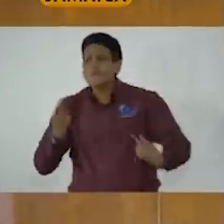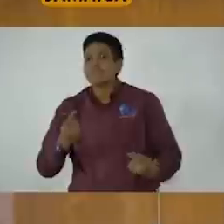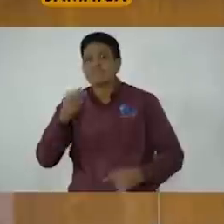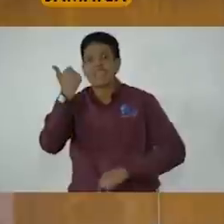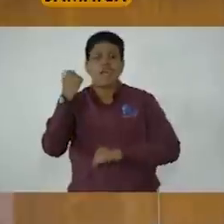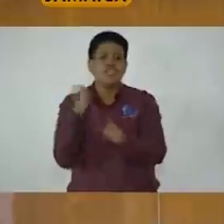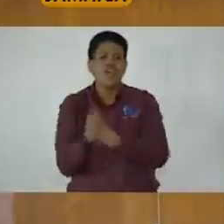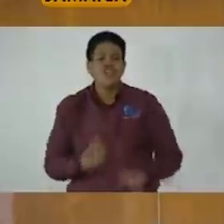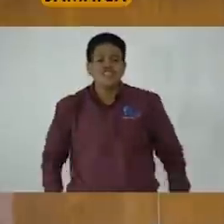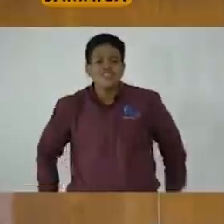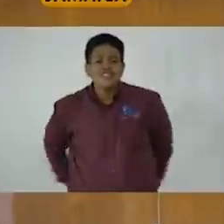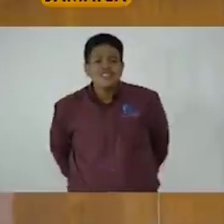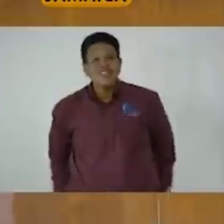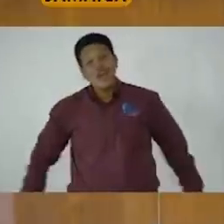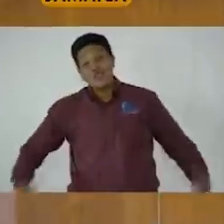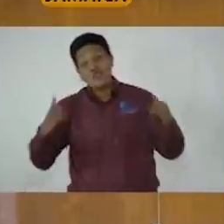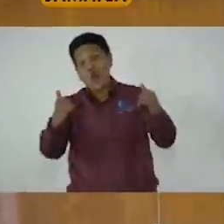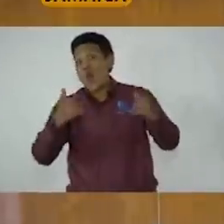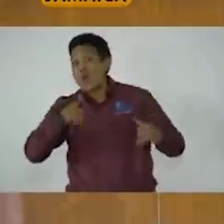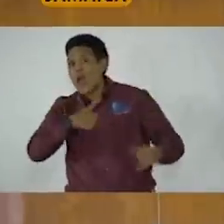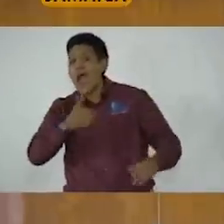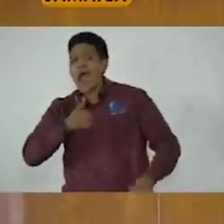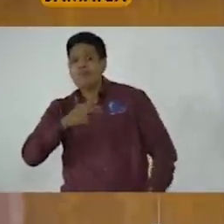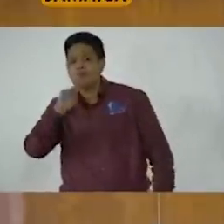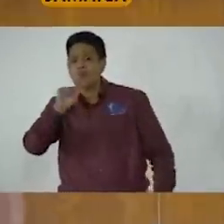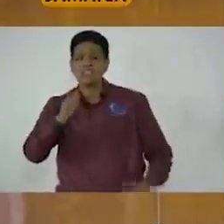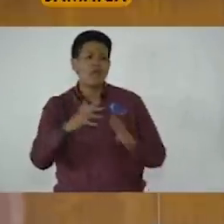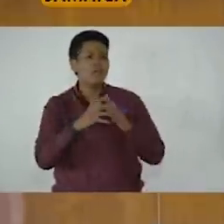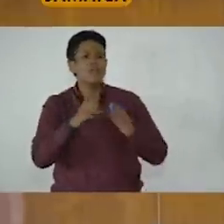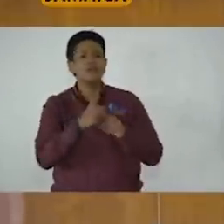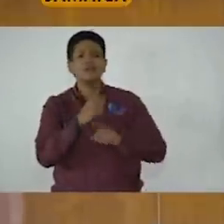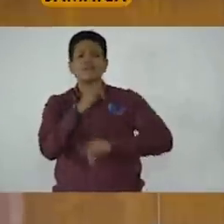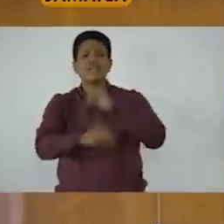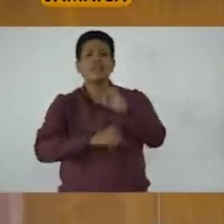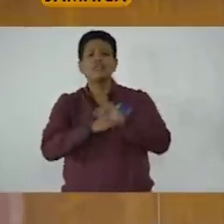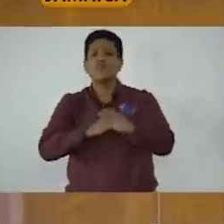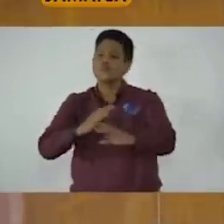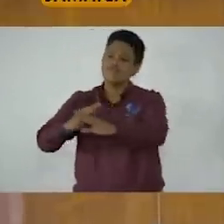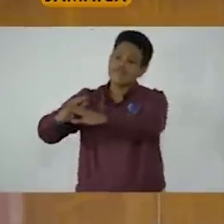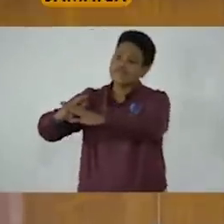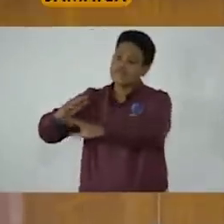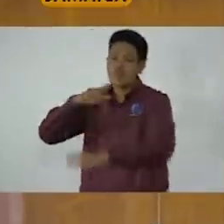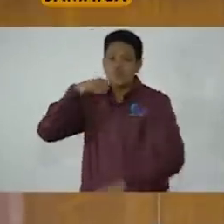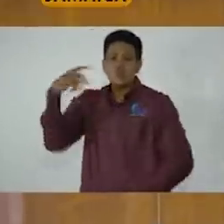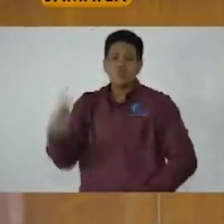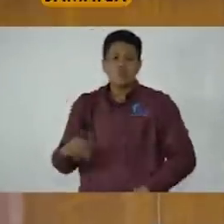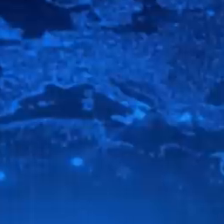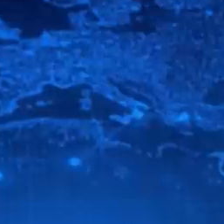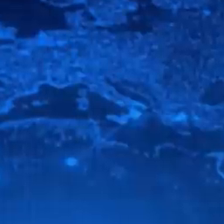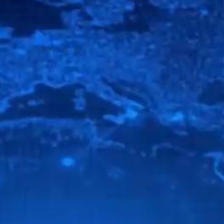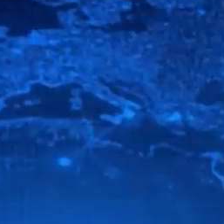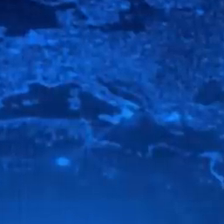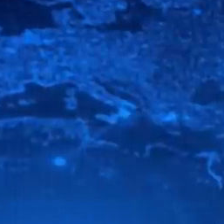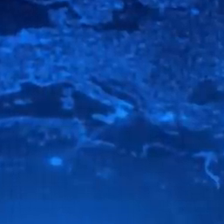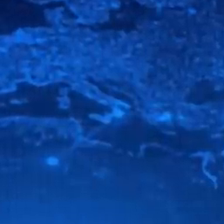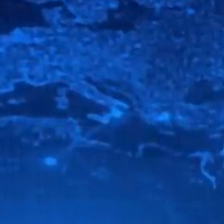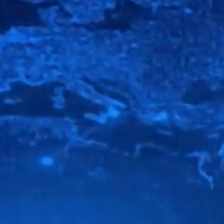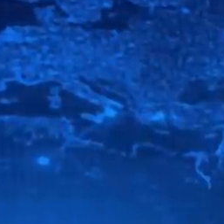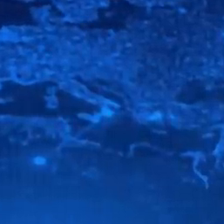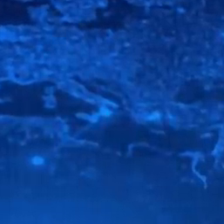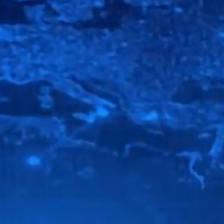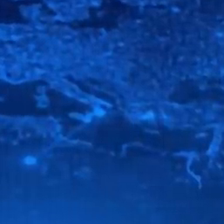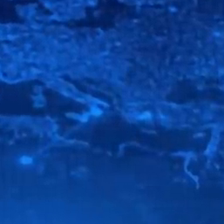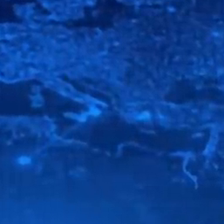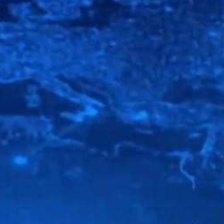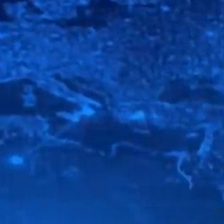years. And now we have the United States instituting a ban on Russian oil and gas. Mr. Robinson